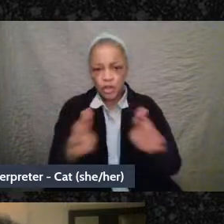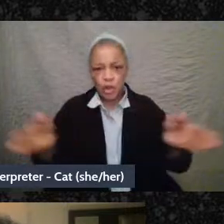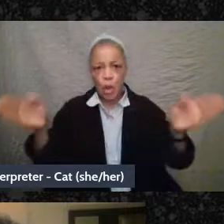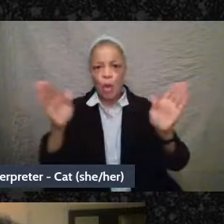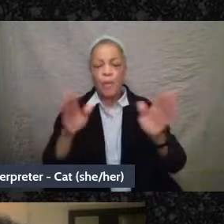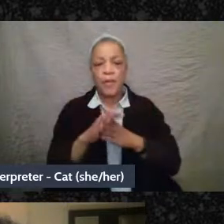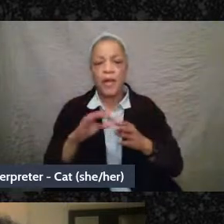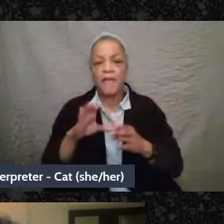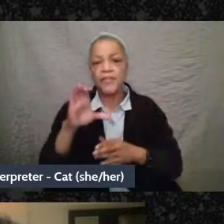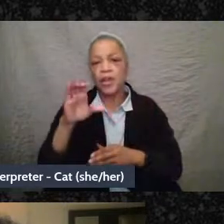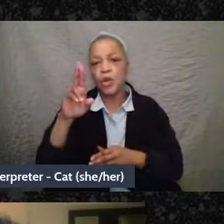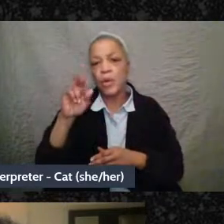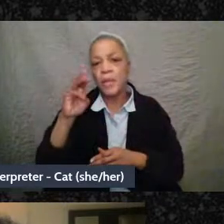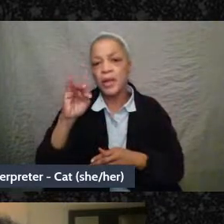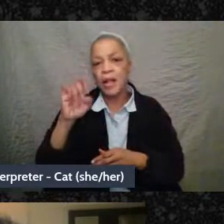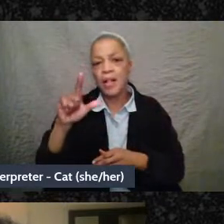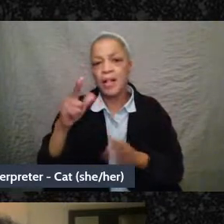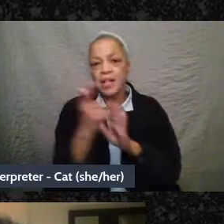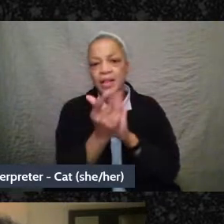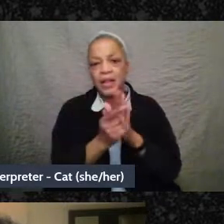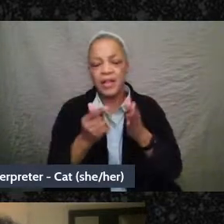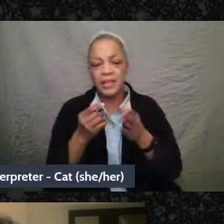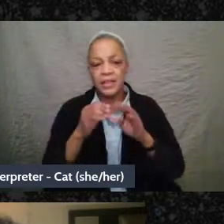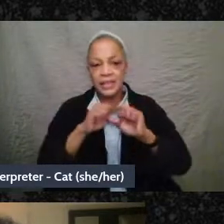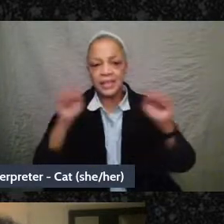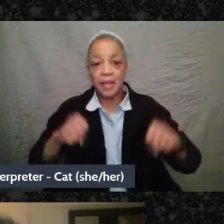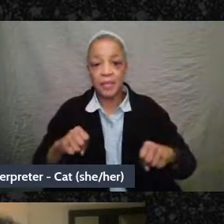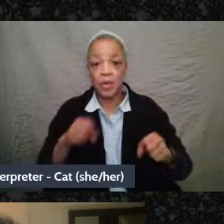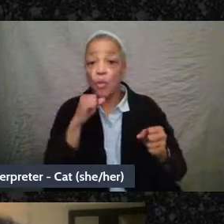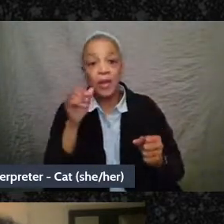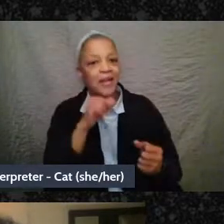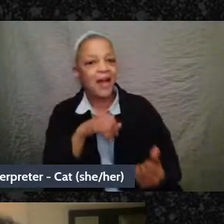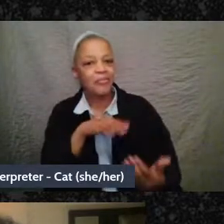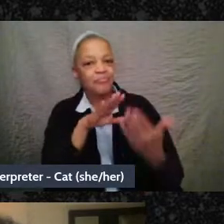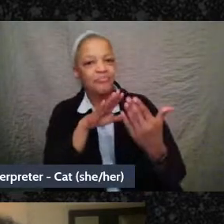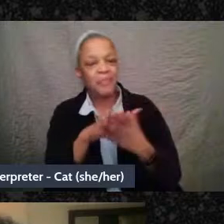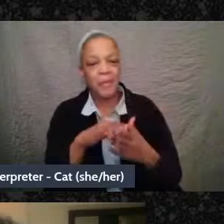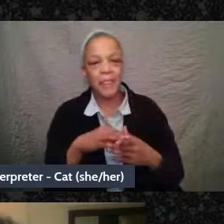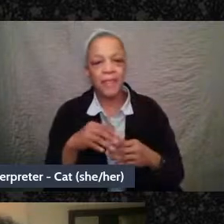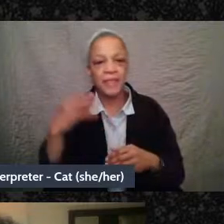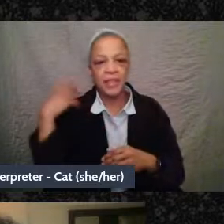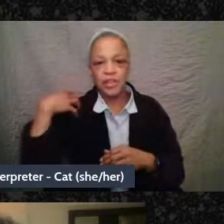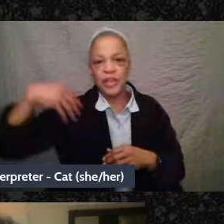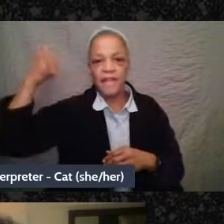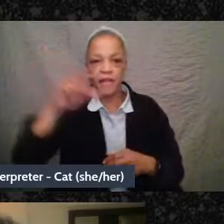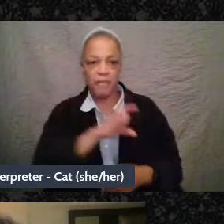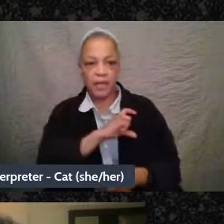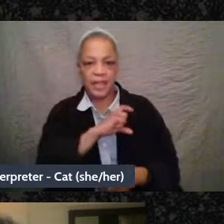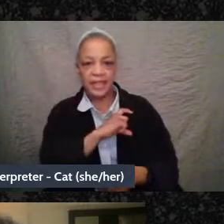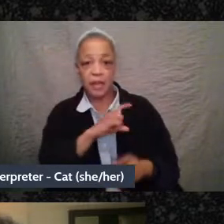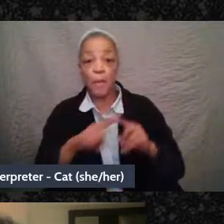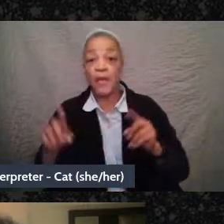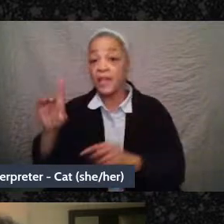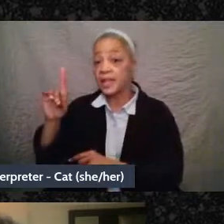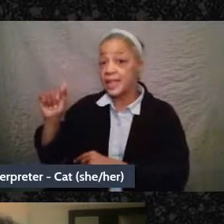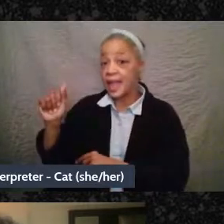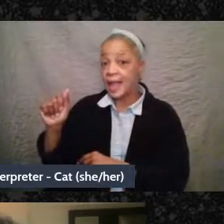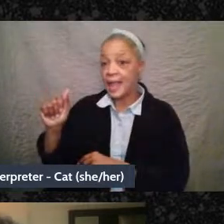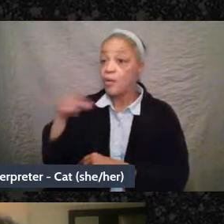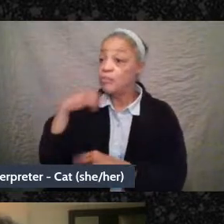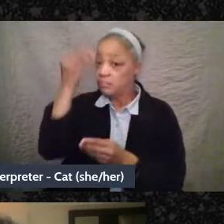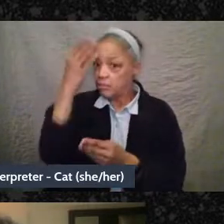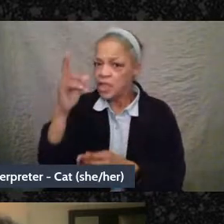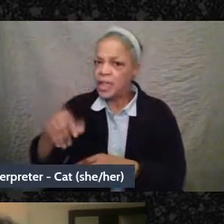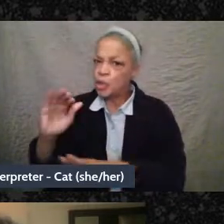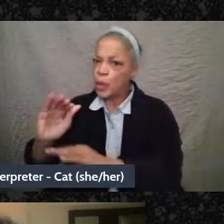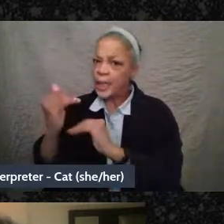And so I say that because we're not engaging with the chief of police, but at least with the district attorney, be like, you need to limit what you're doing. We don't want any